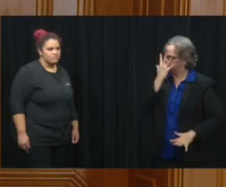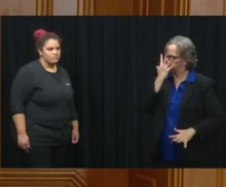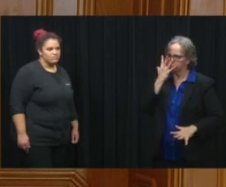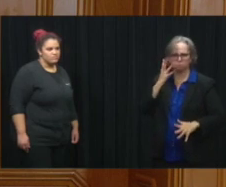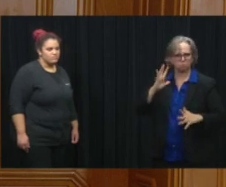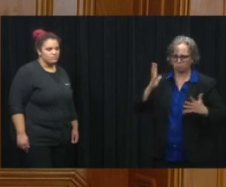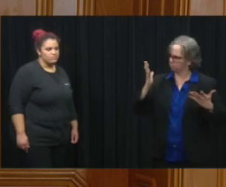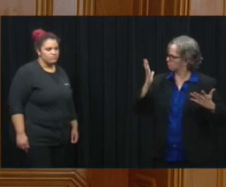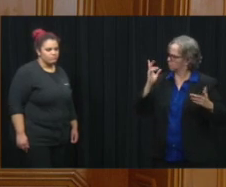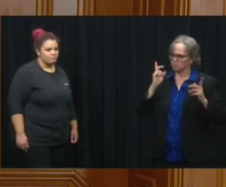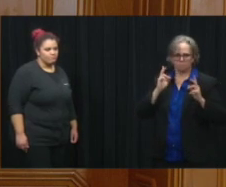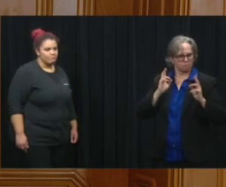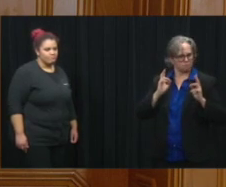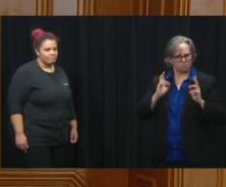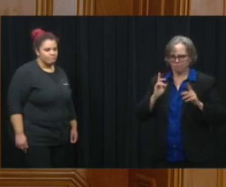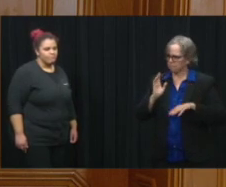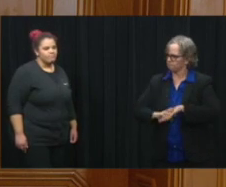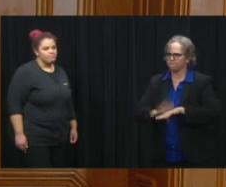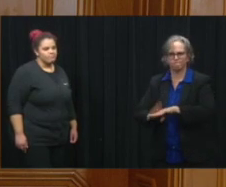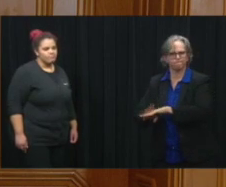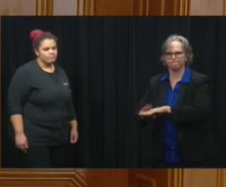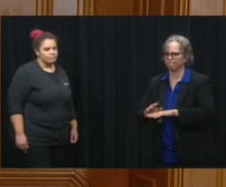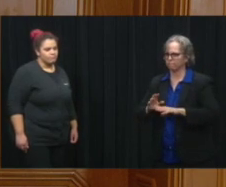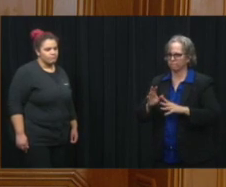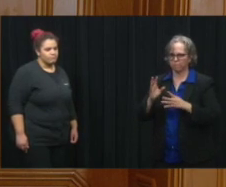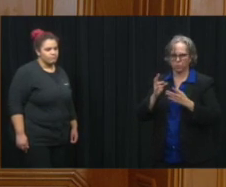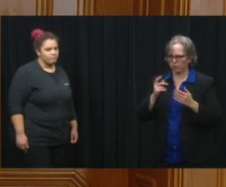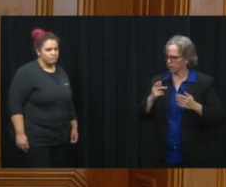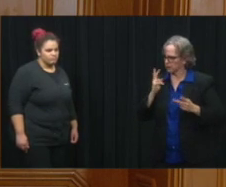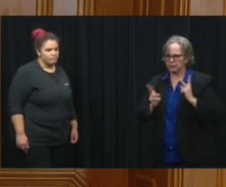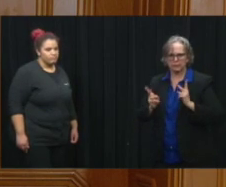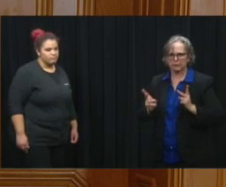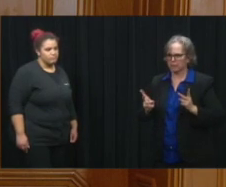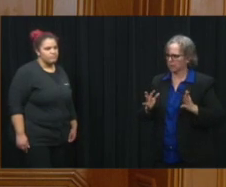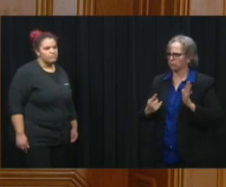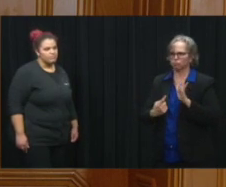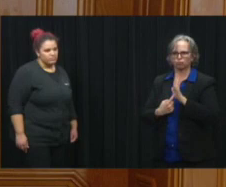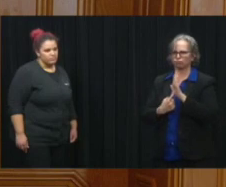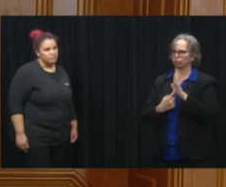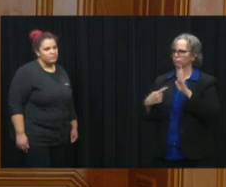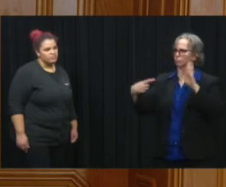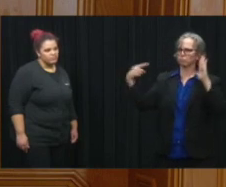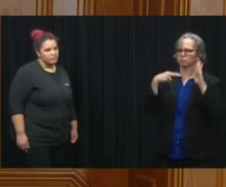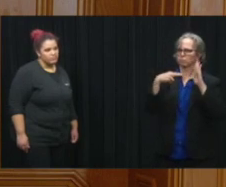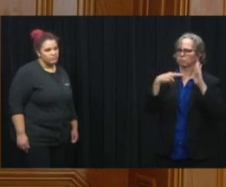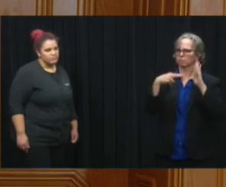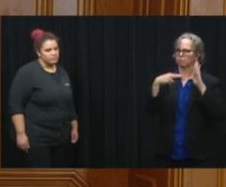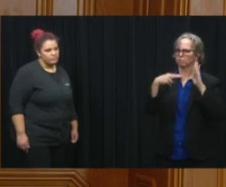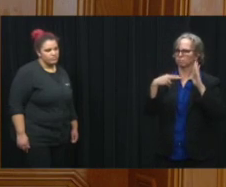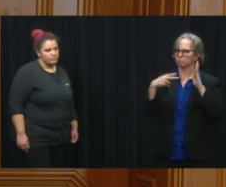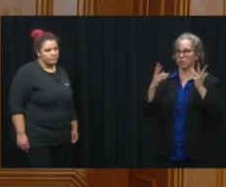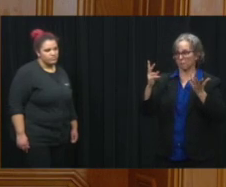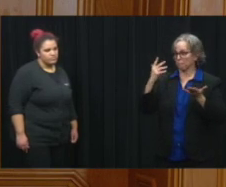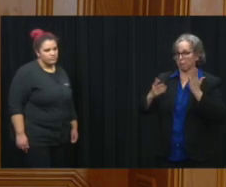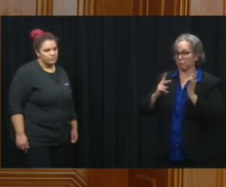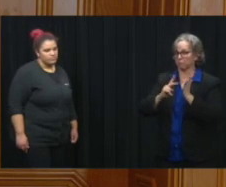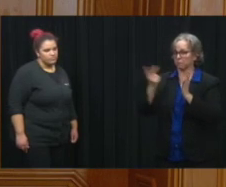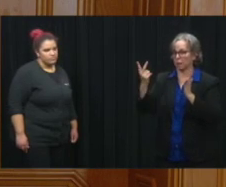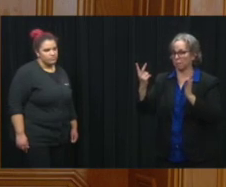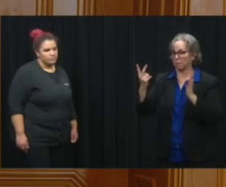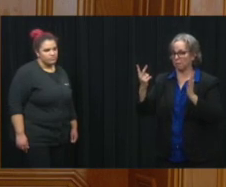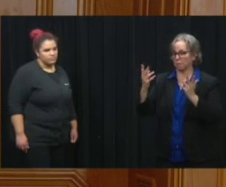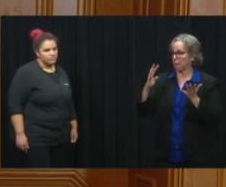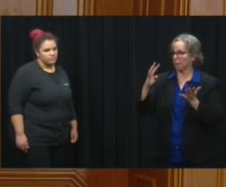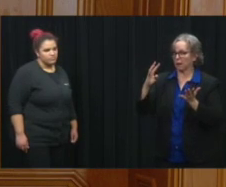Every piece of evidence would indicate that this doubles somewhere between 4, 5, 6